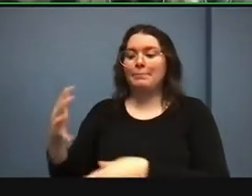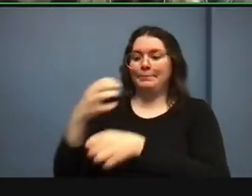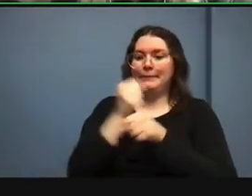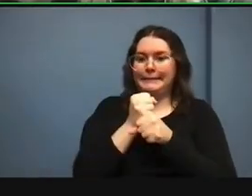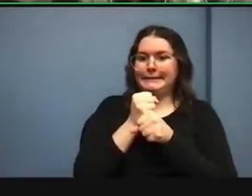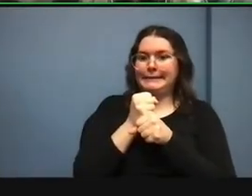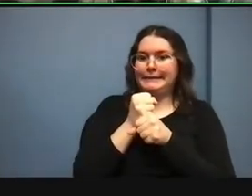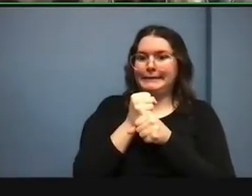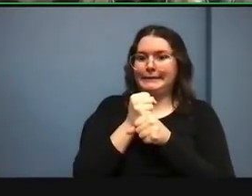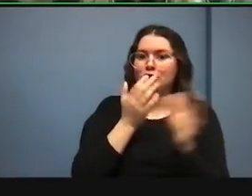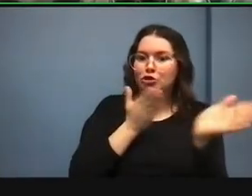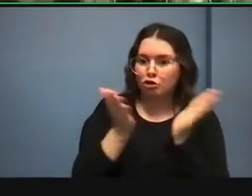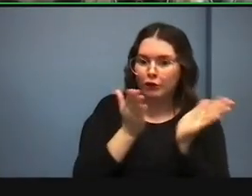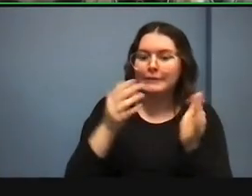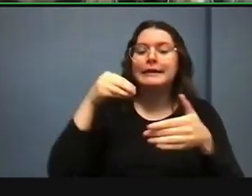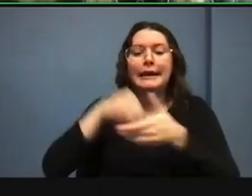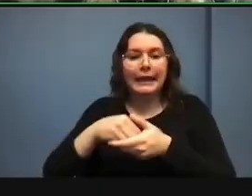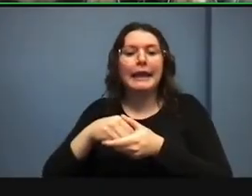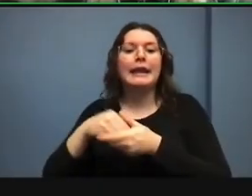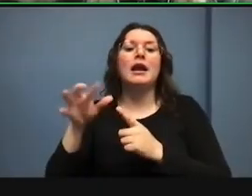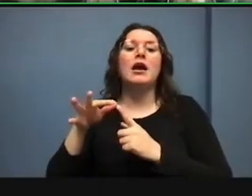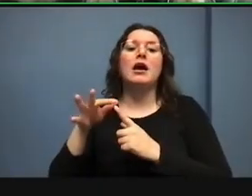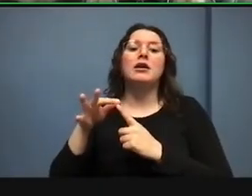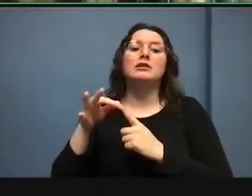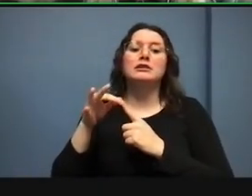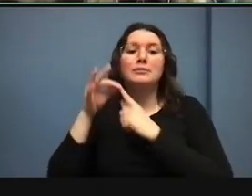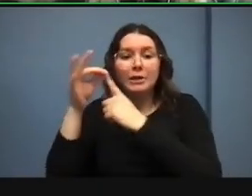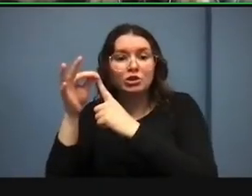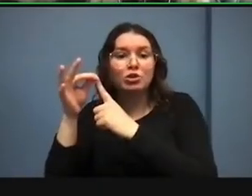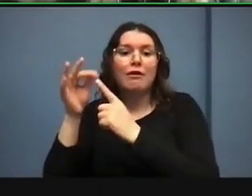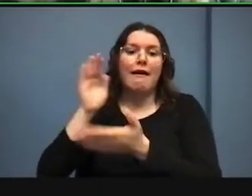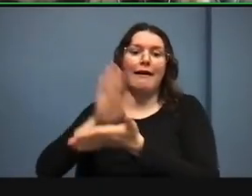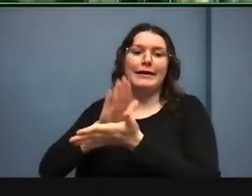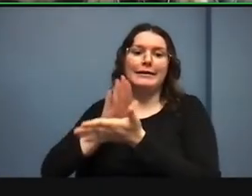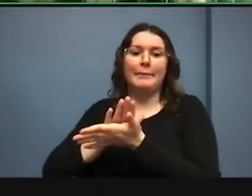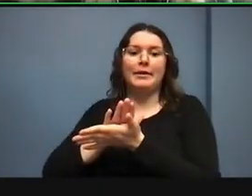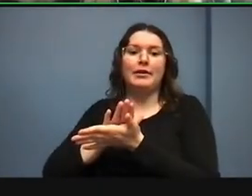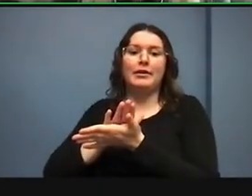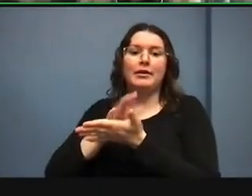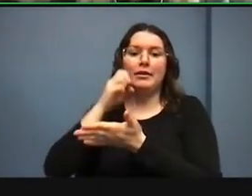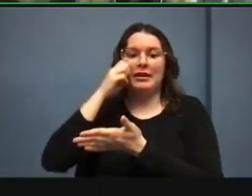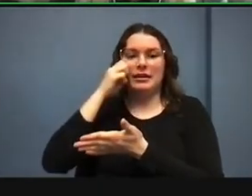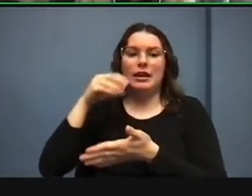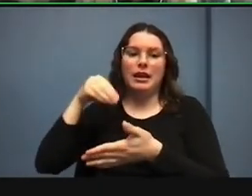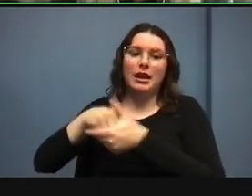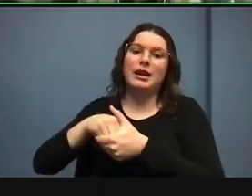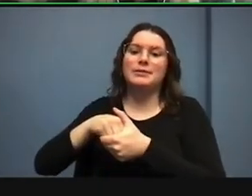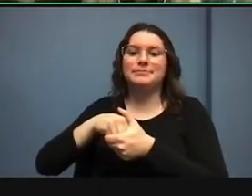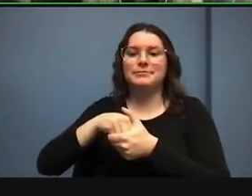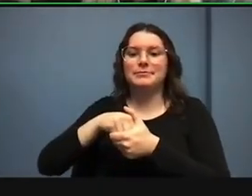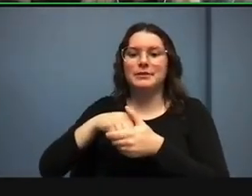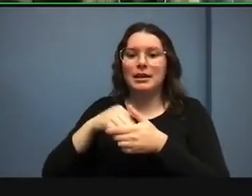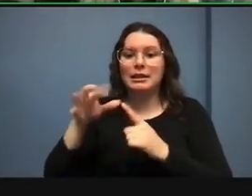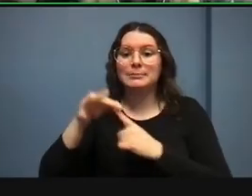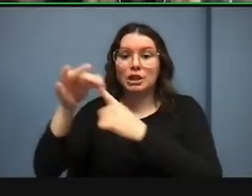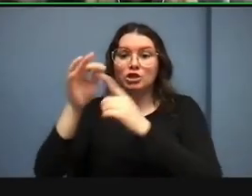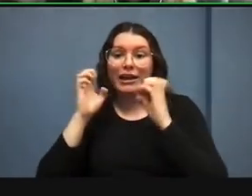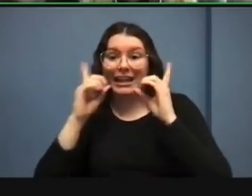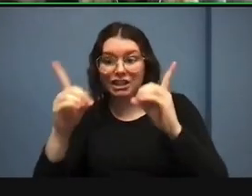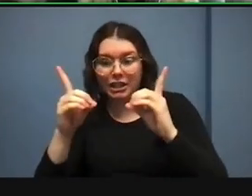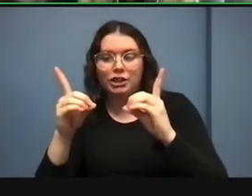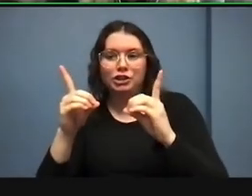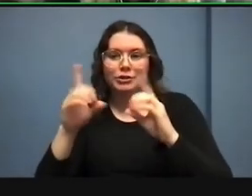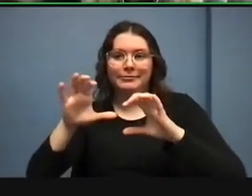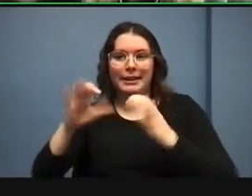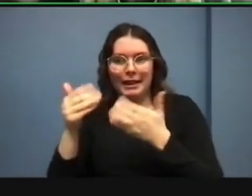a specialized academic instruction classroom, in a special education classroom. Not necessarily they're going to